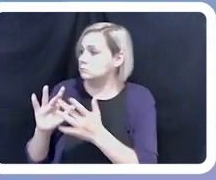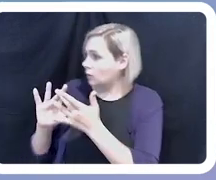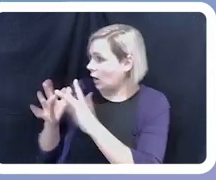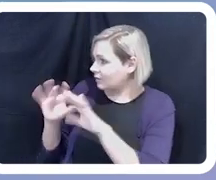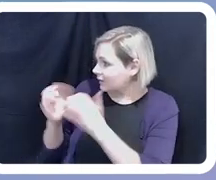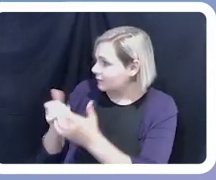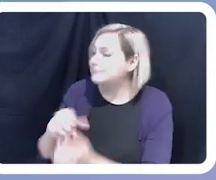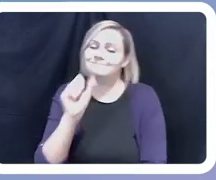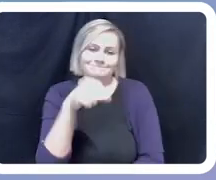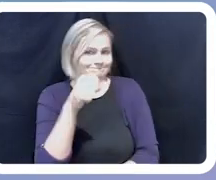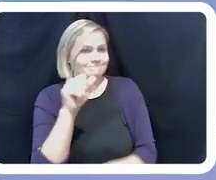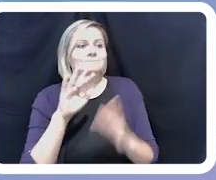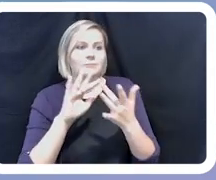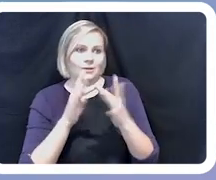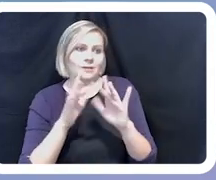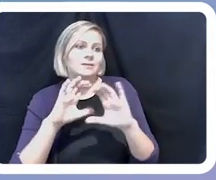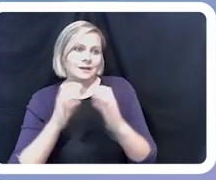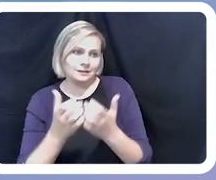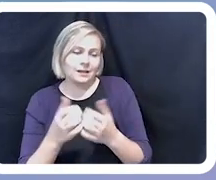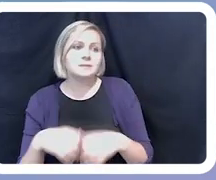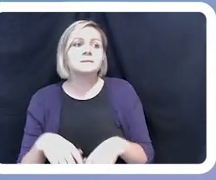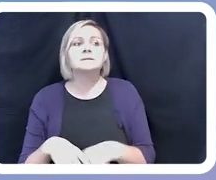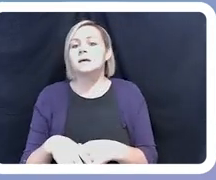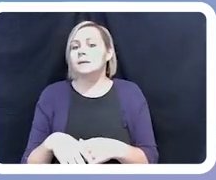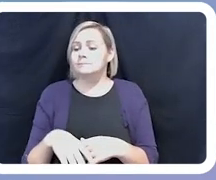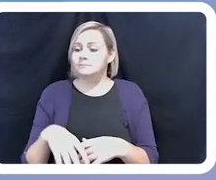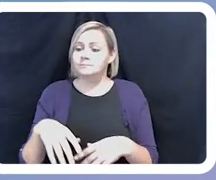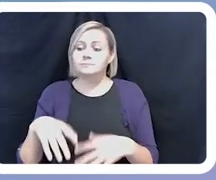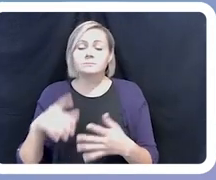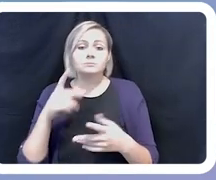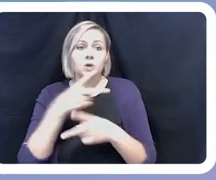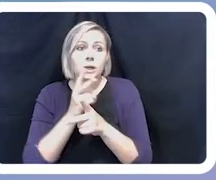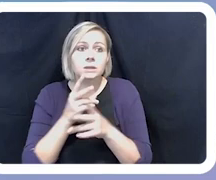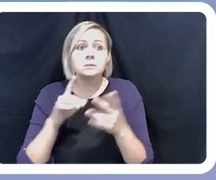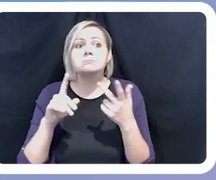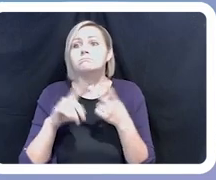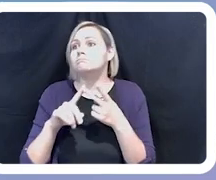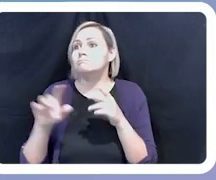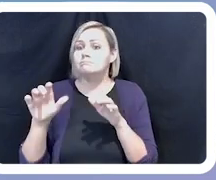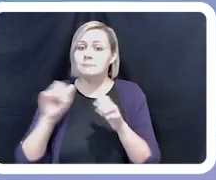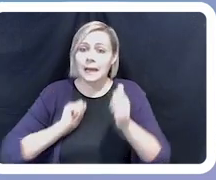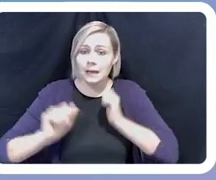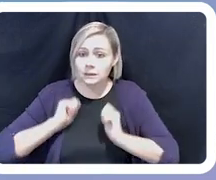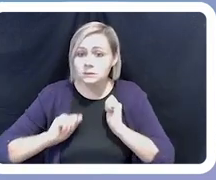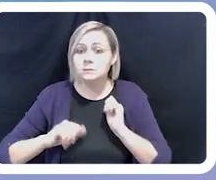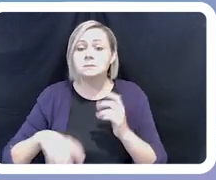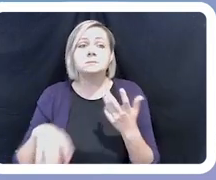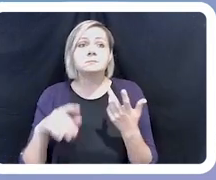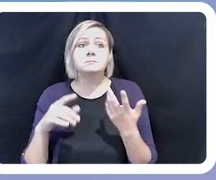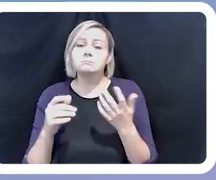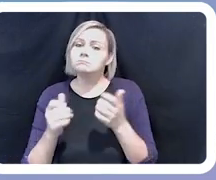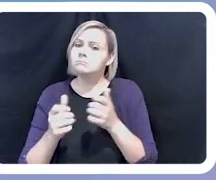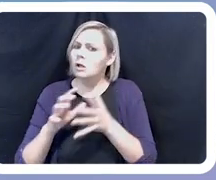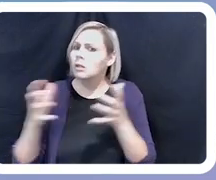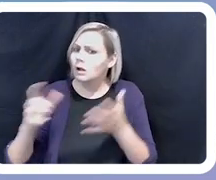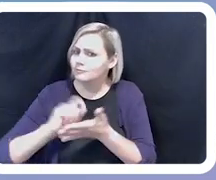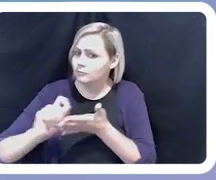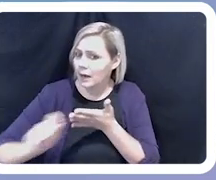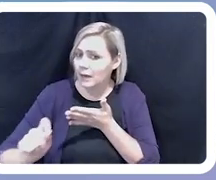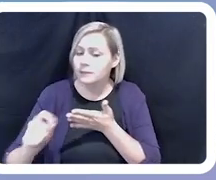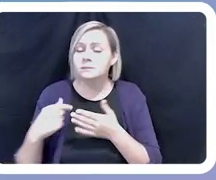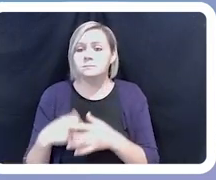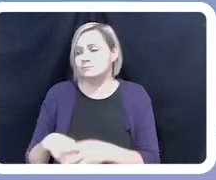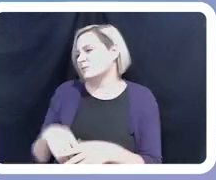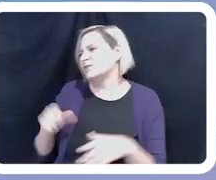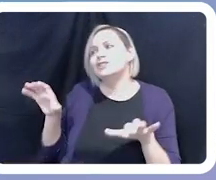I... Some online classes? Online, uh-huh. Yeah. Like production, acting, writing mostly, a lot. I